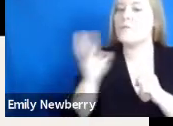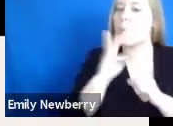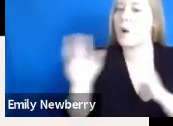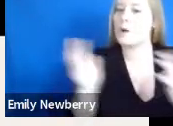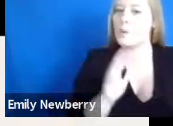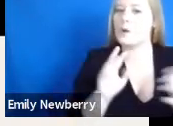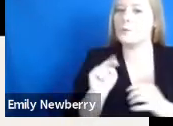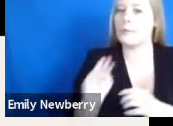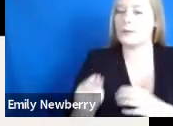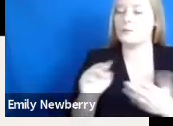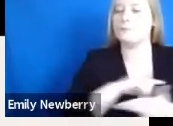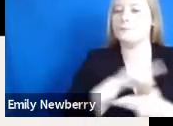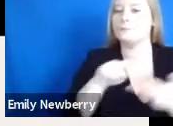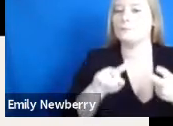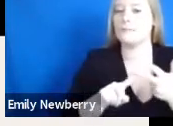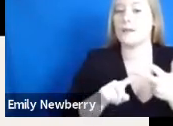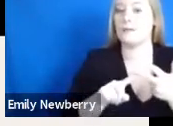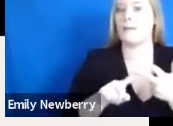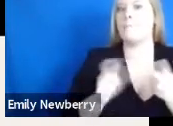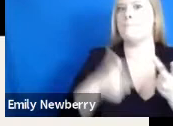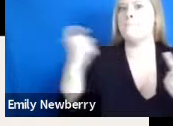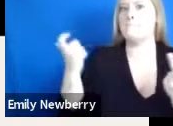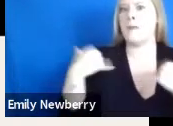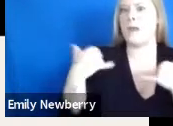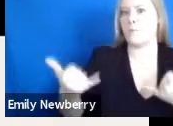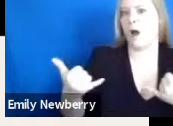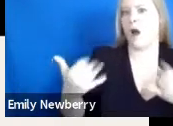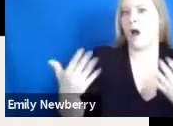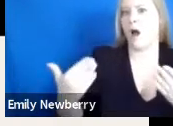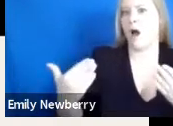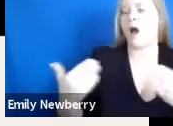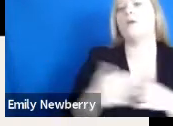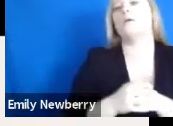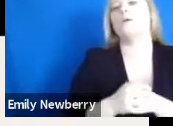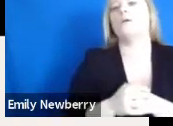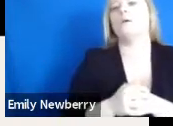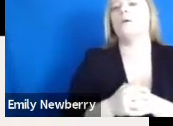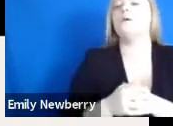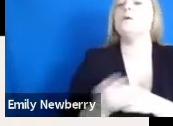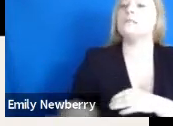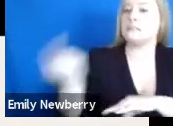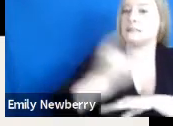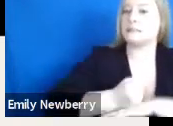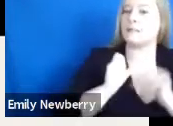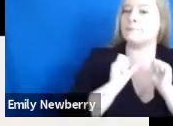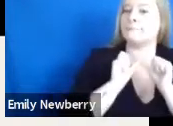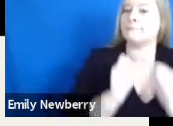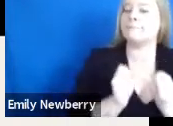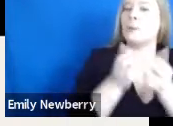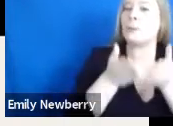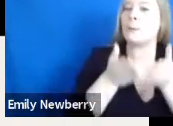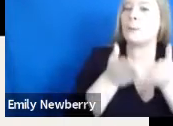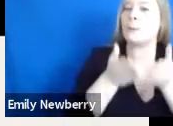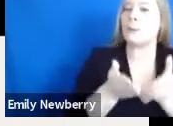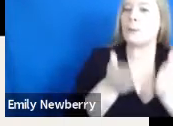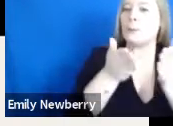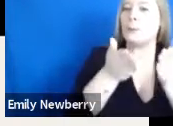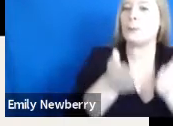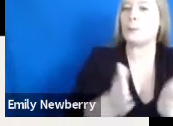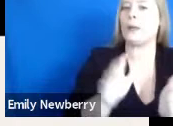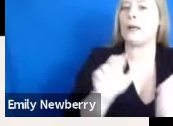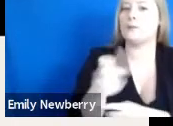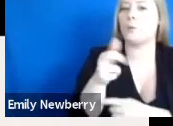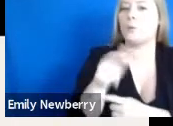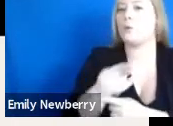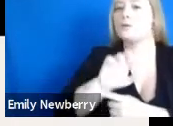Mexico, and the grand prize, a day-long float trip down the Animas River, or San Juan,